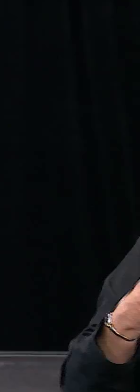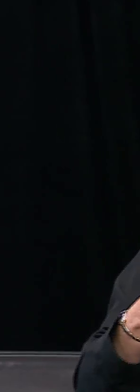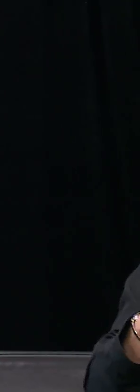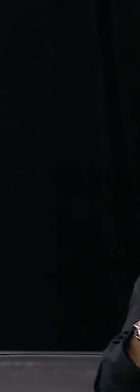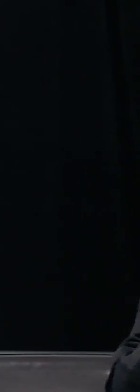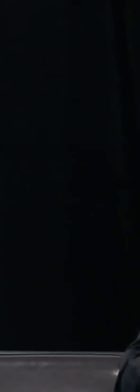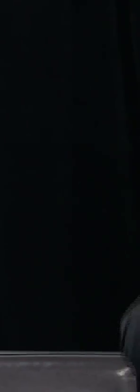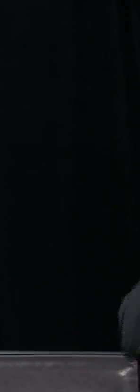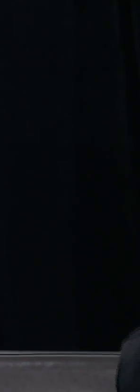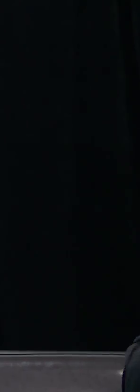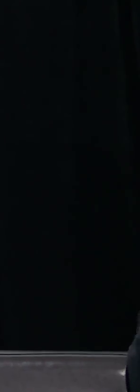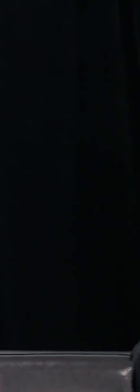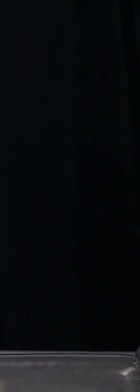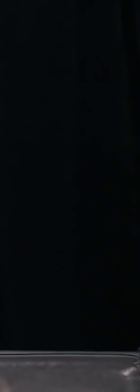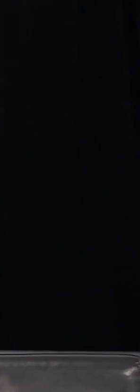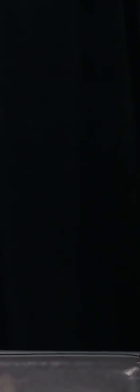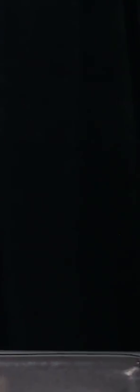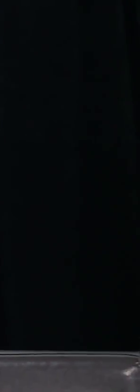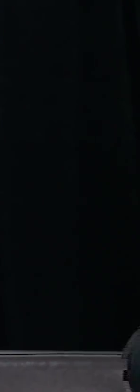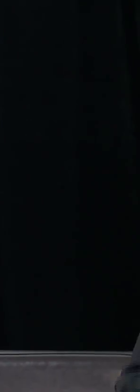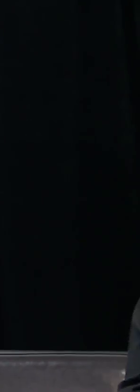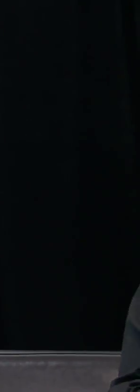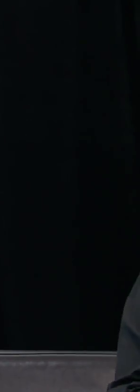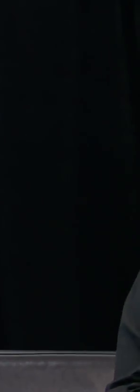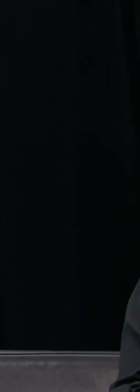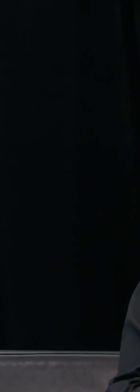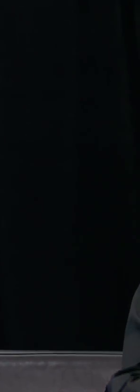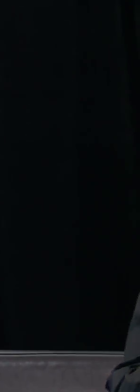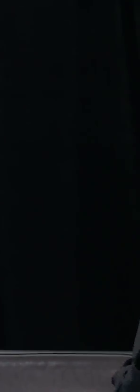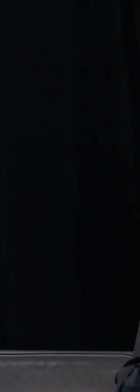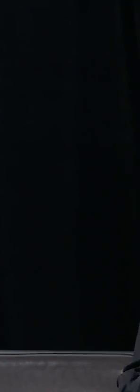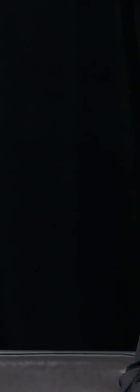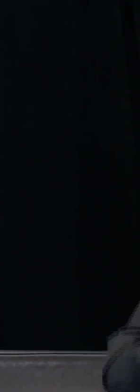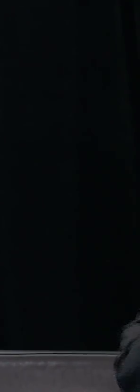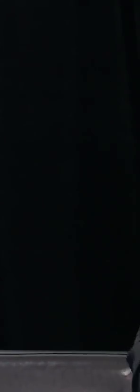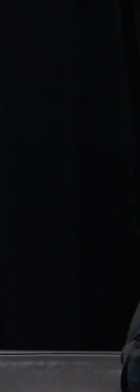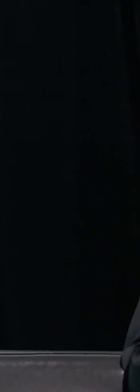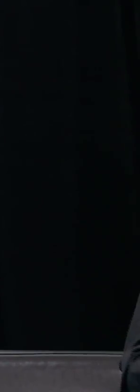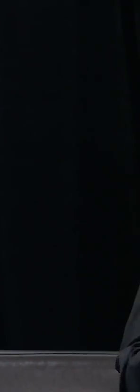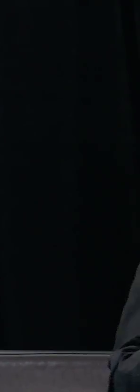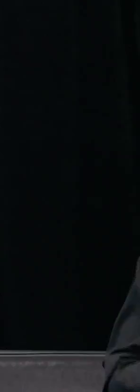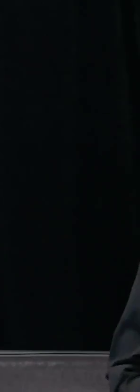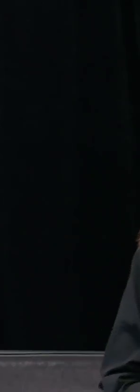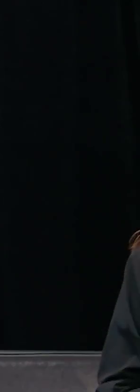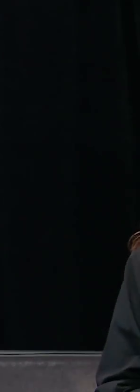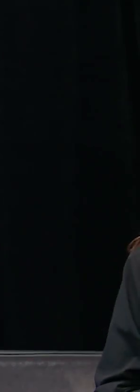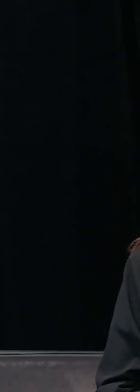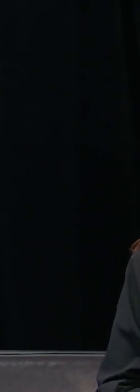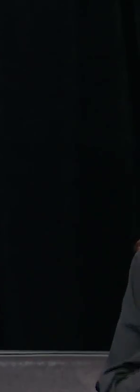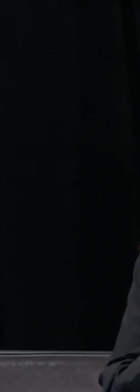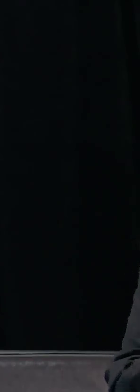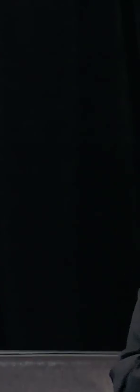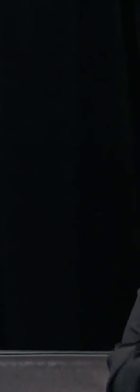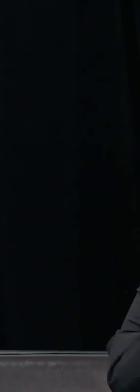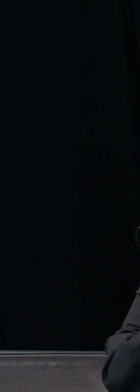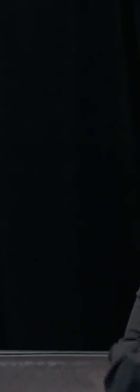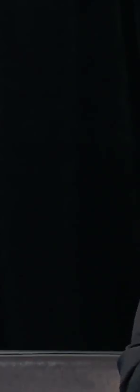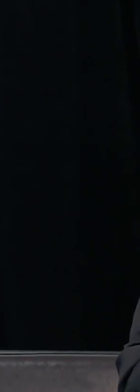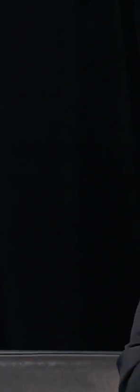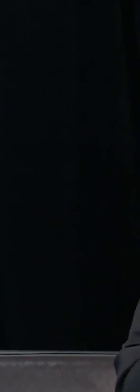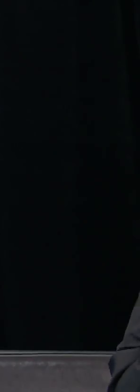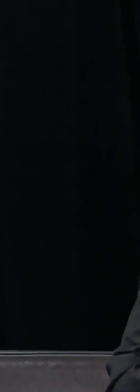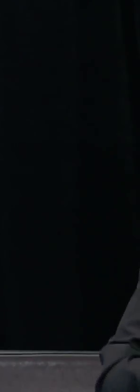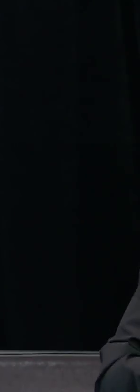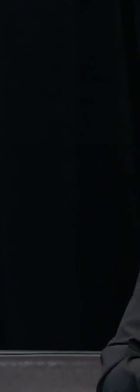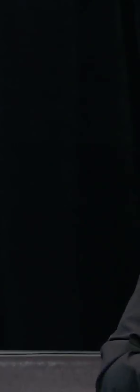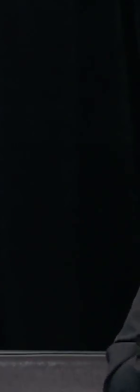and we still focus heavily on making the experience super simple for you. This way, the whole world can become Ava